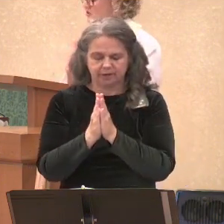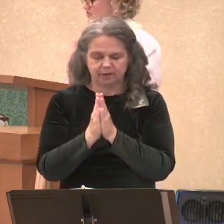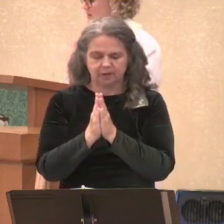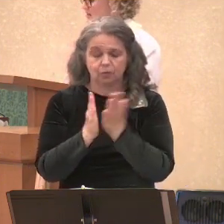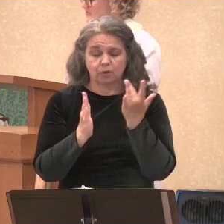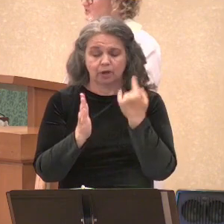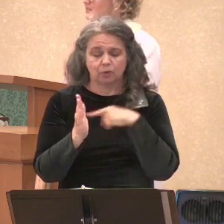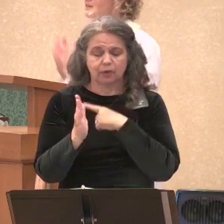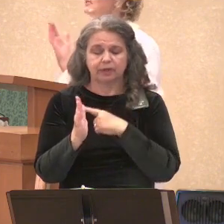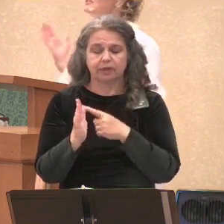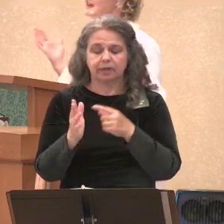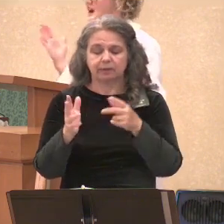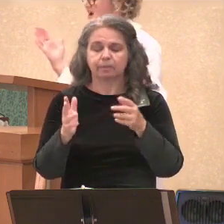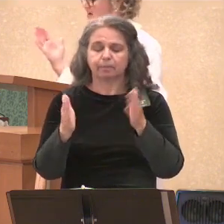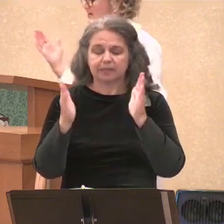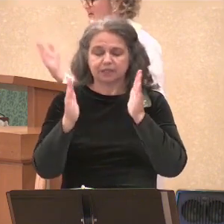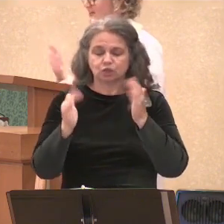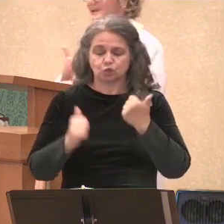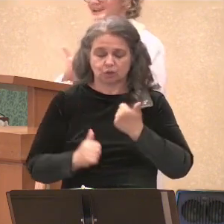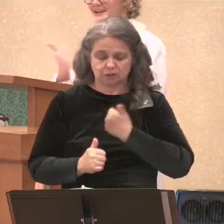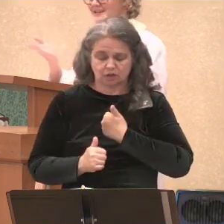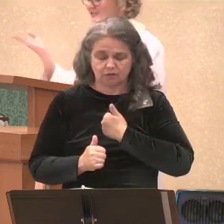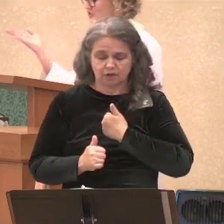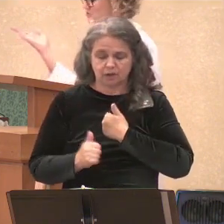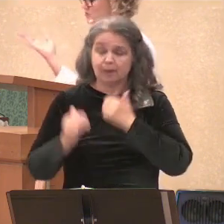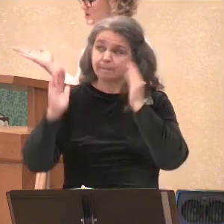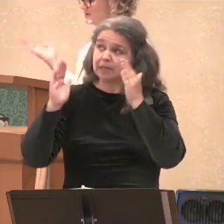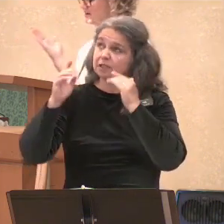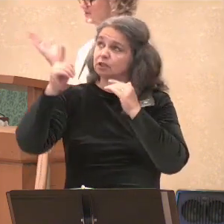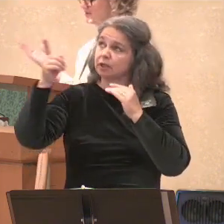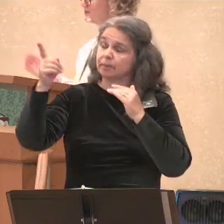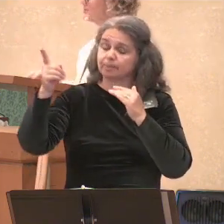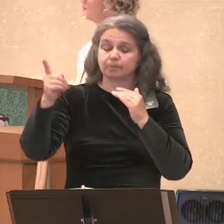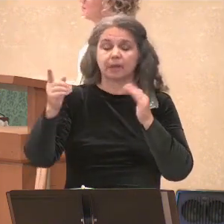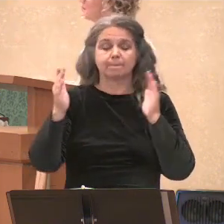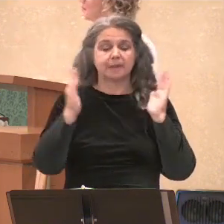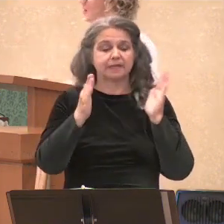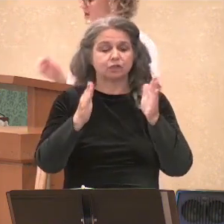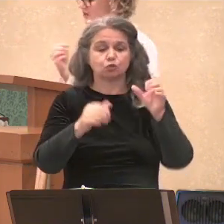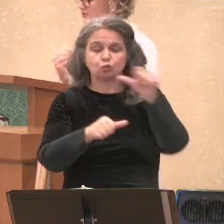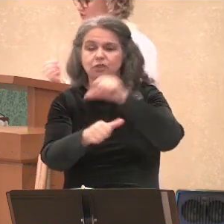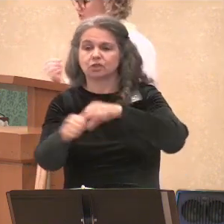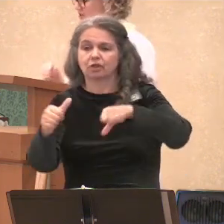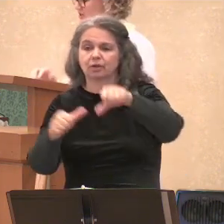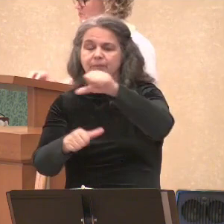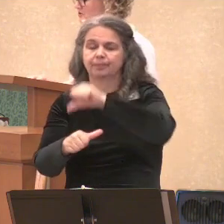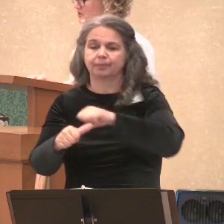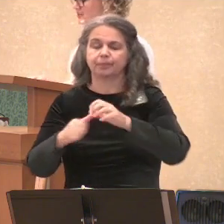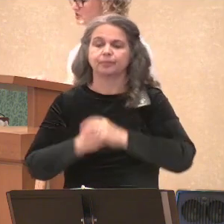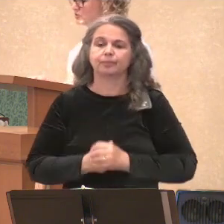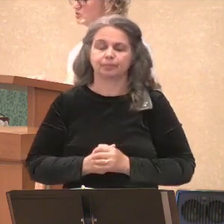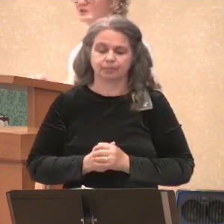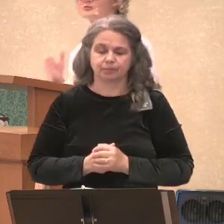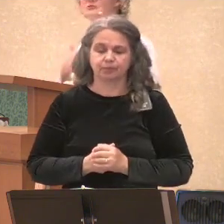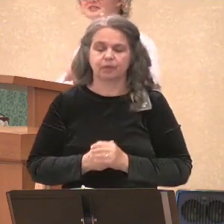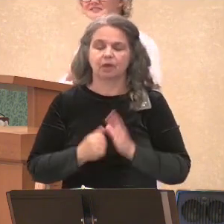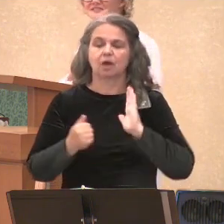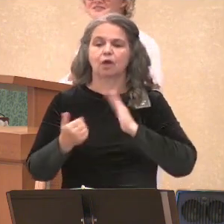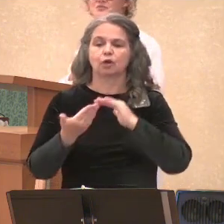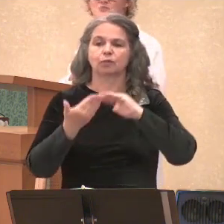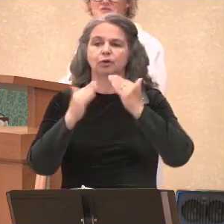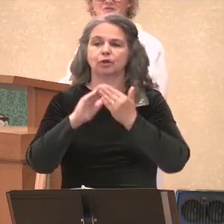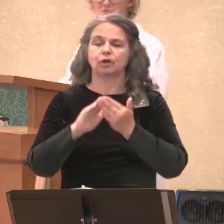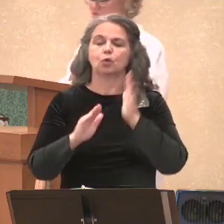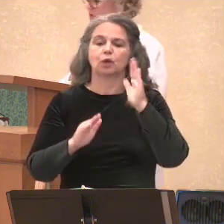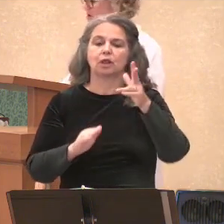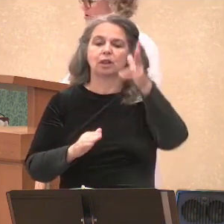to ourselves, to God, and to one another. A discerning community is one who